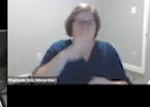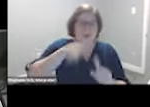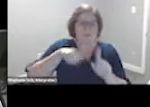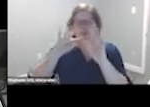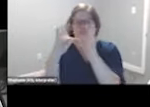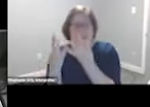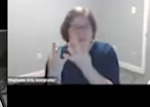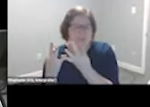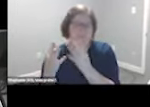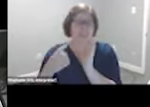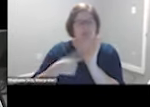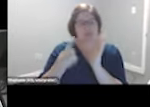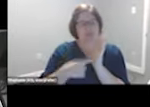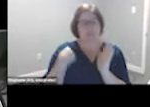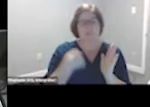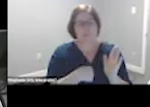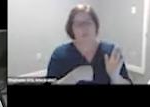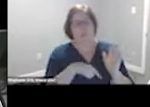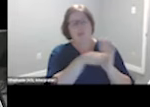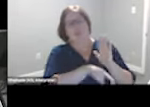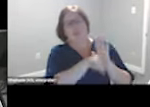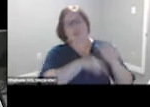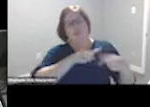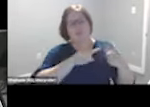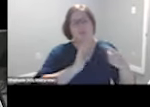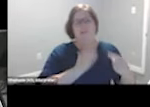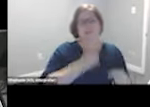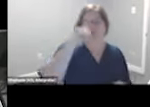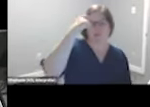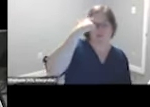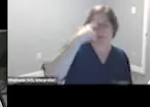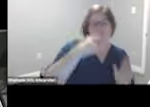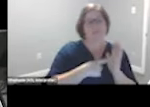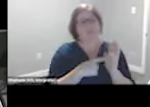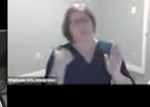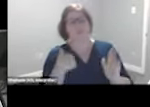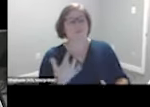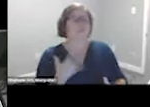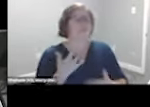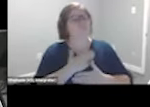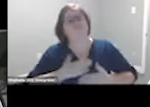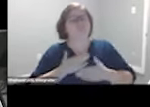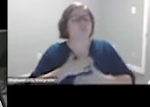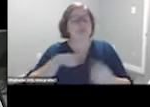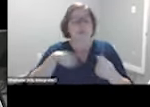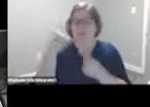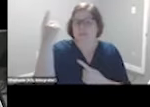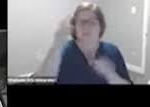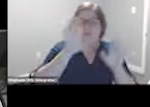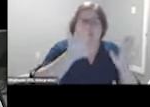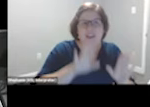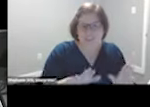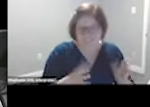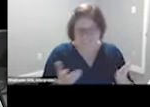Sometimes we talk bad about their government or program. Sometimes they feel appreciated about something great. And you can see there's some